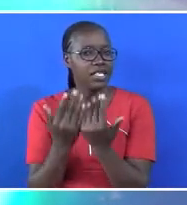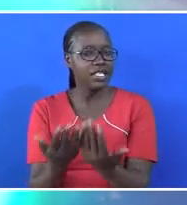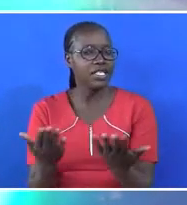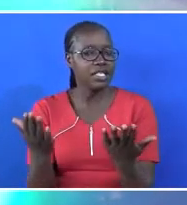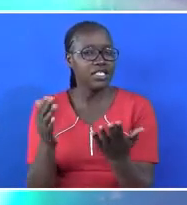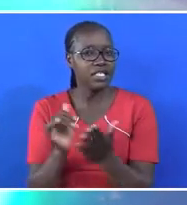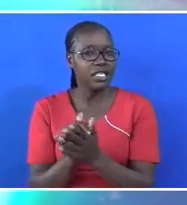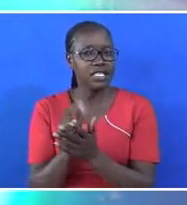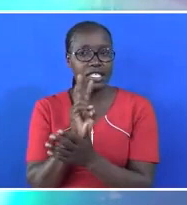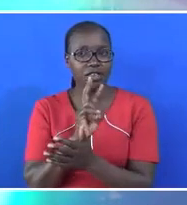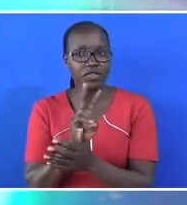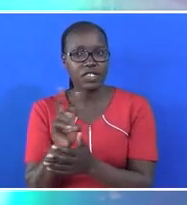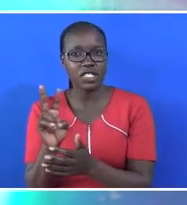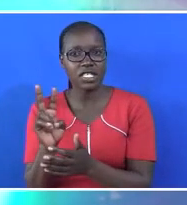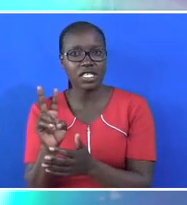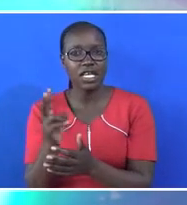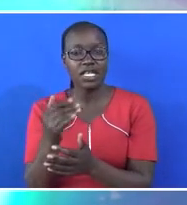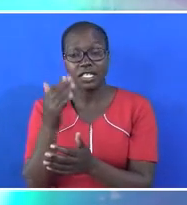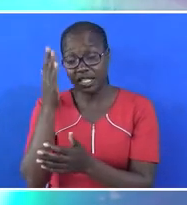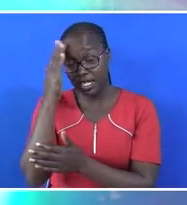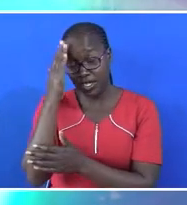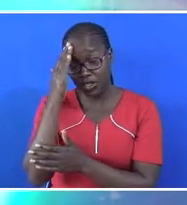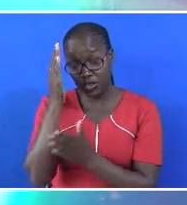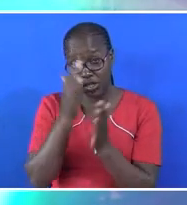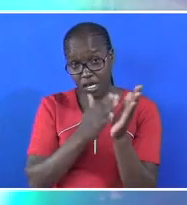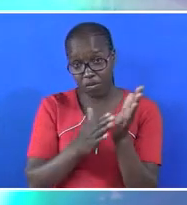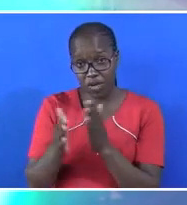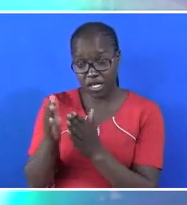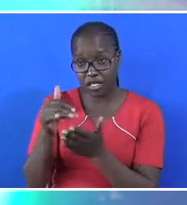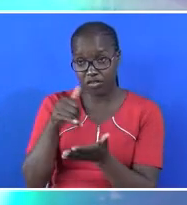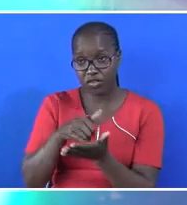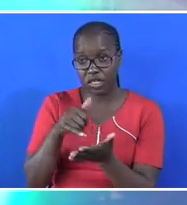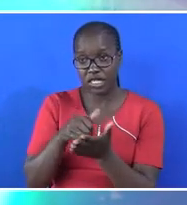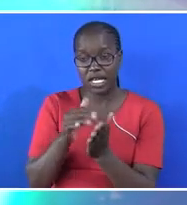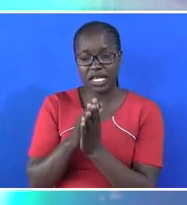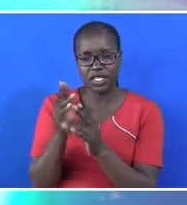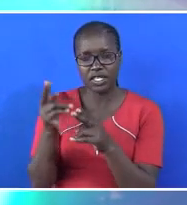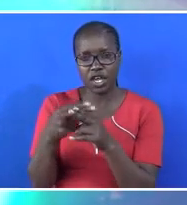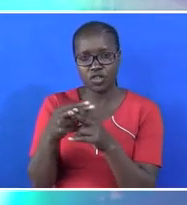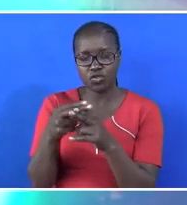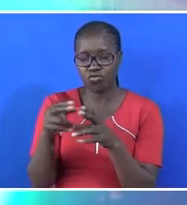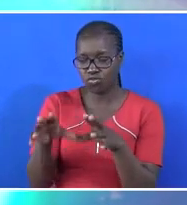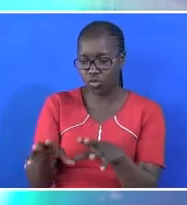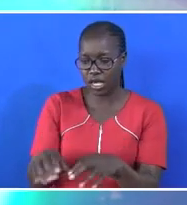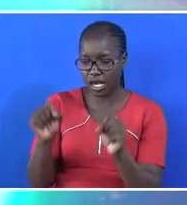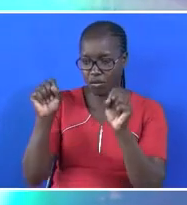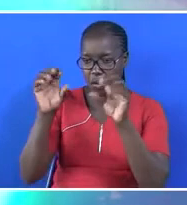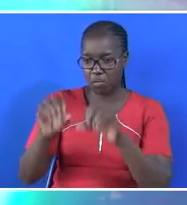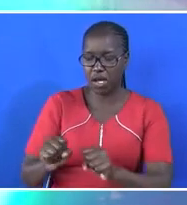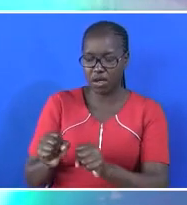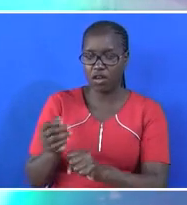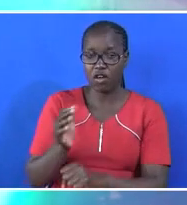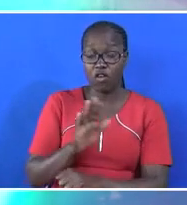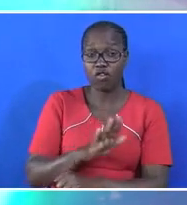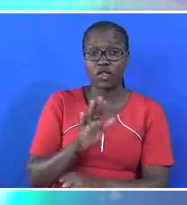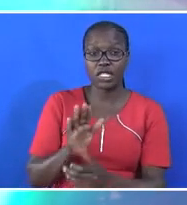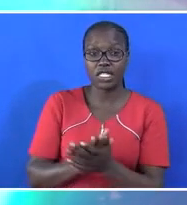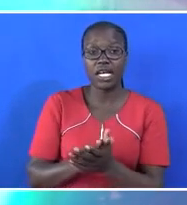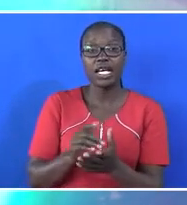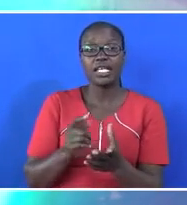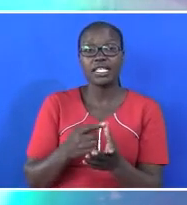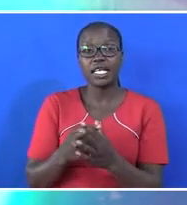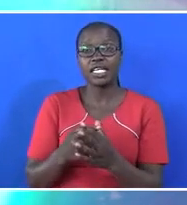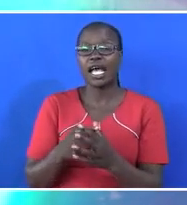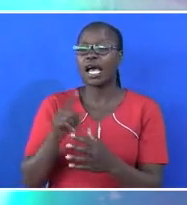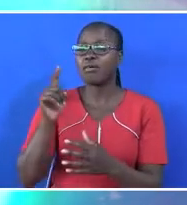that they have seen, they know they are planning for it, and they are soon coming back for it. And I must say this as I